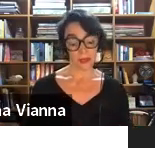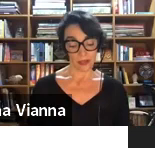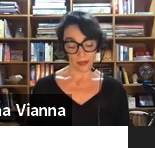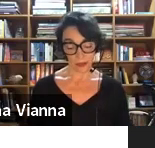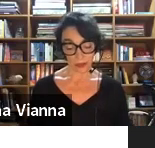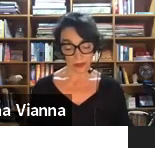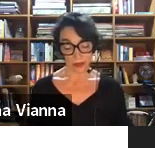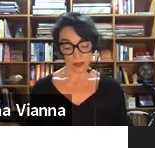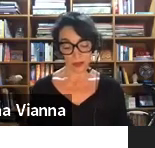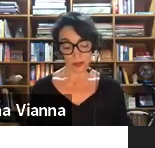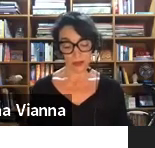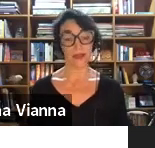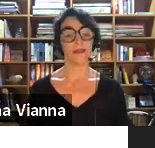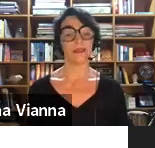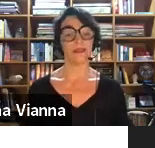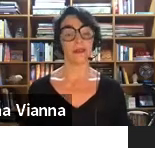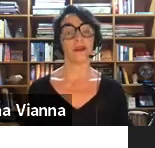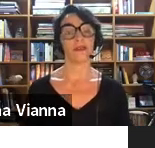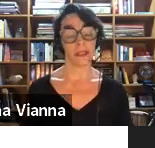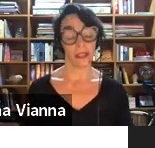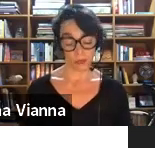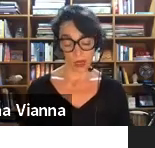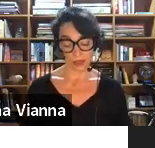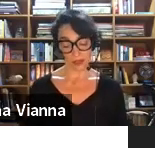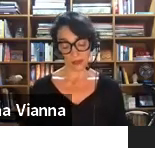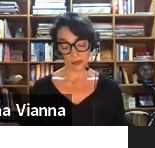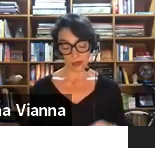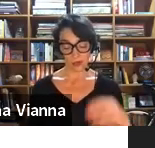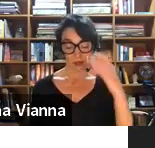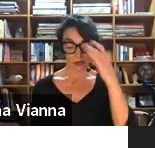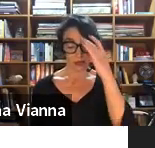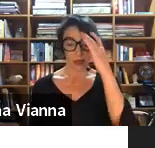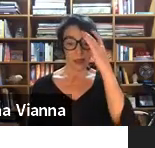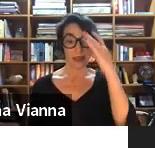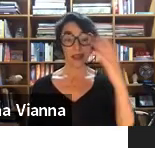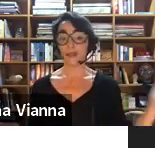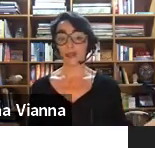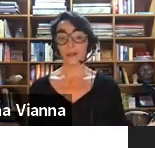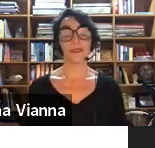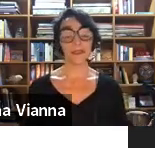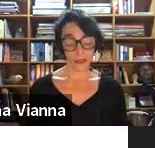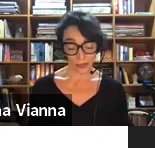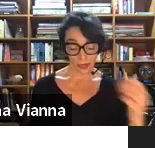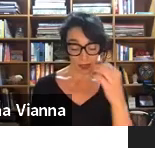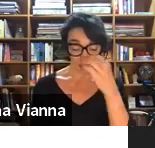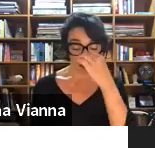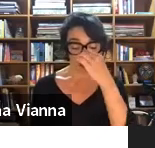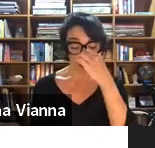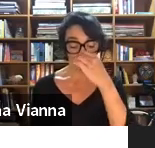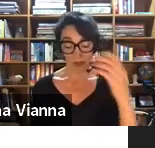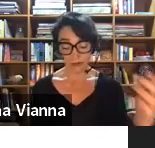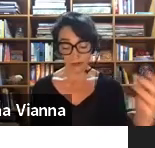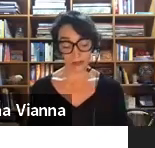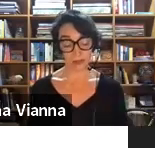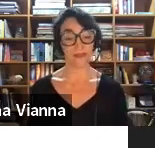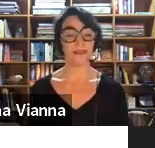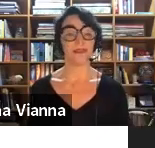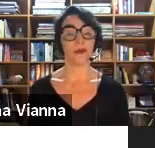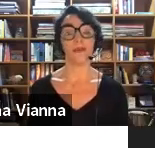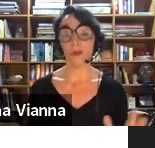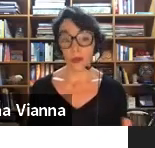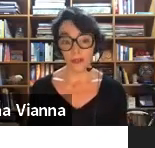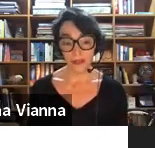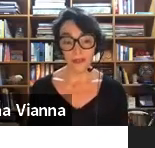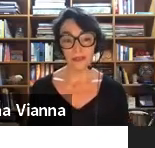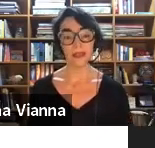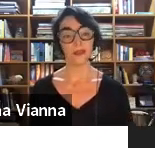replace Elizabeth in the next 2008 broadcast of the Oscars. And actually my sister and I were the finalists.